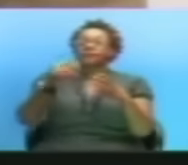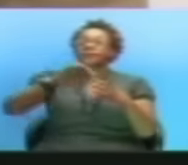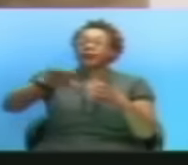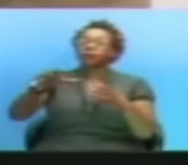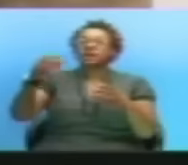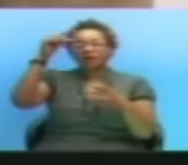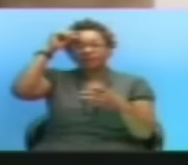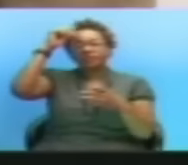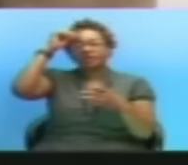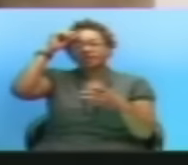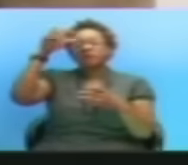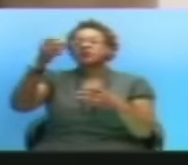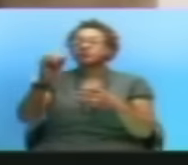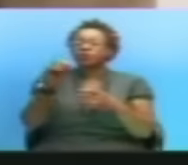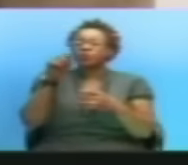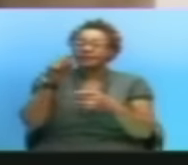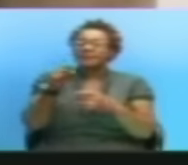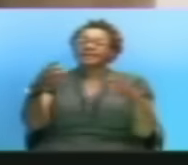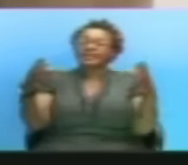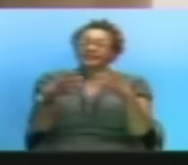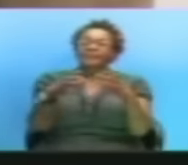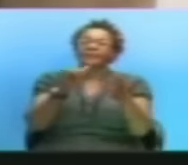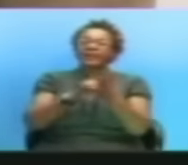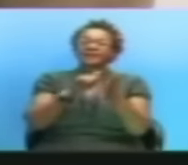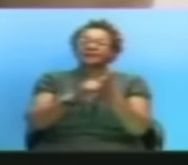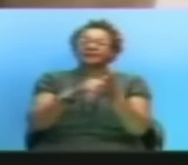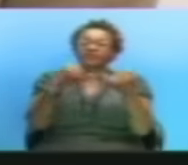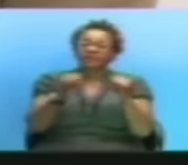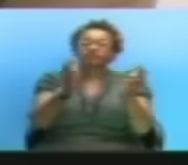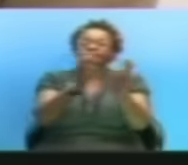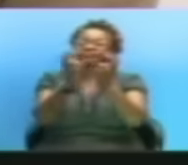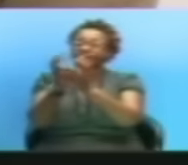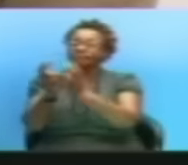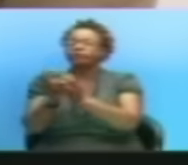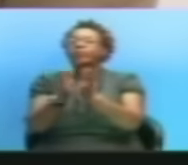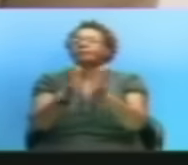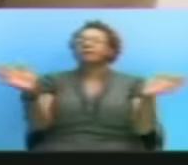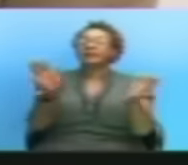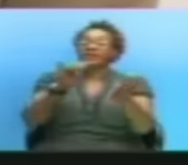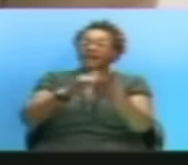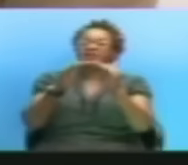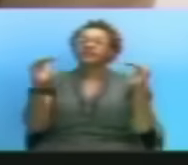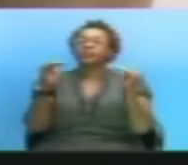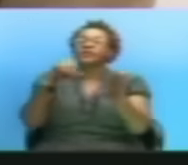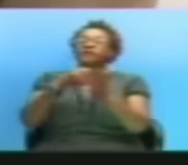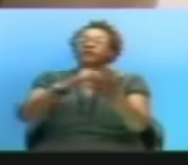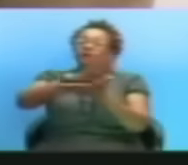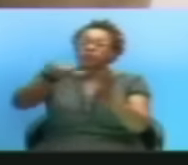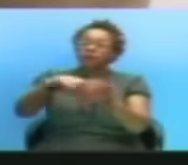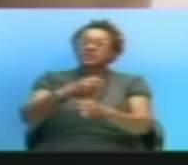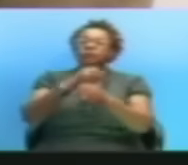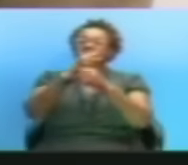government. So this is the team that is consulting the public at that level, involving all